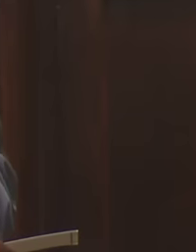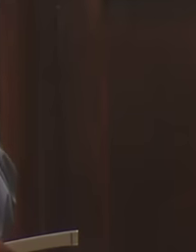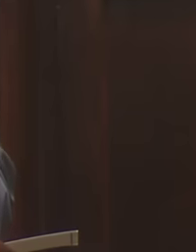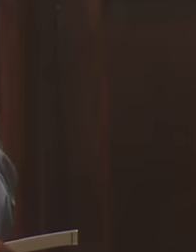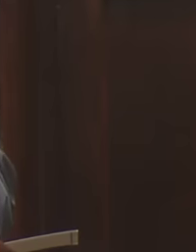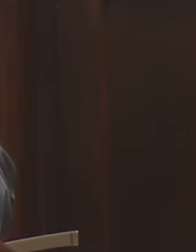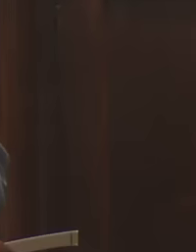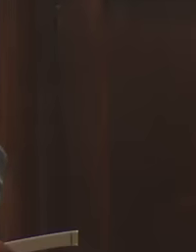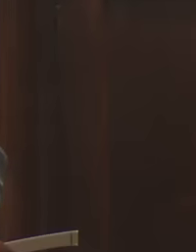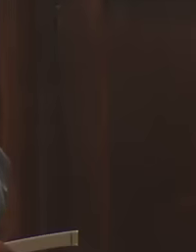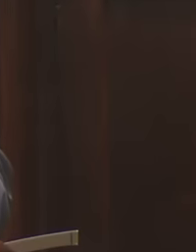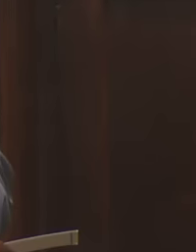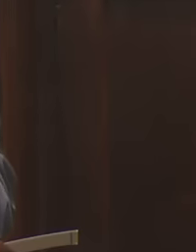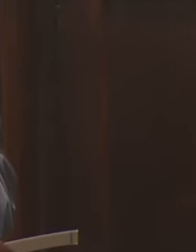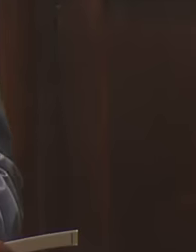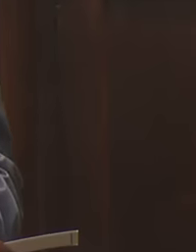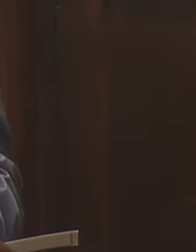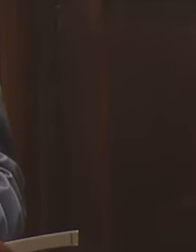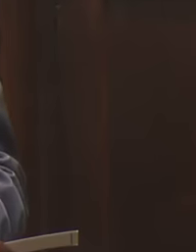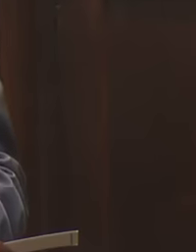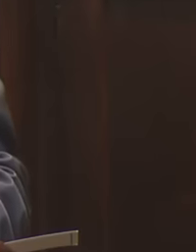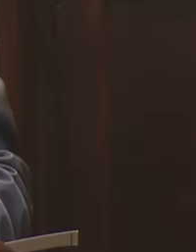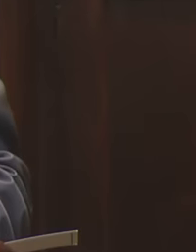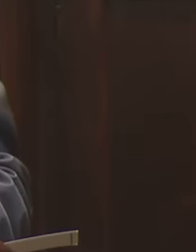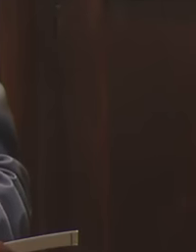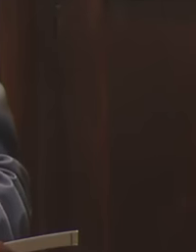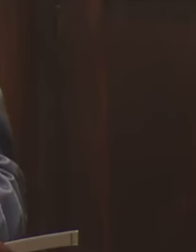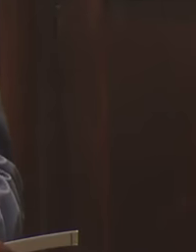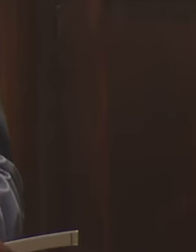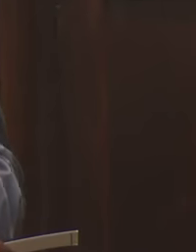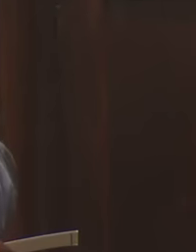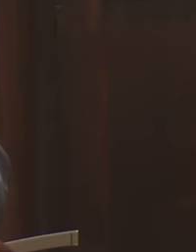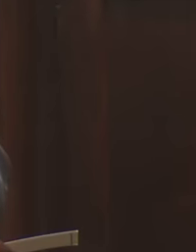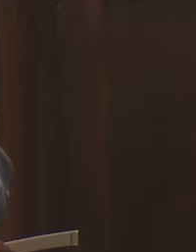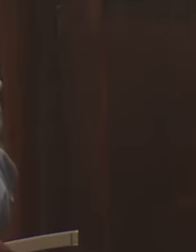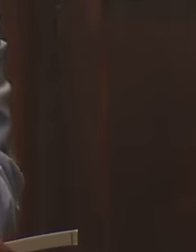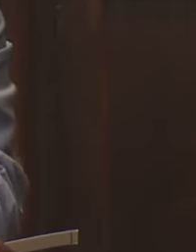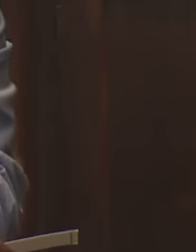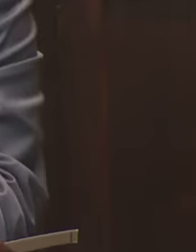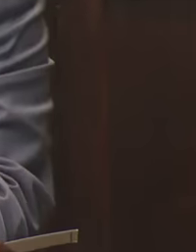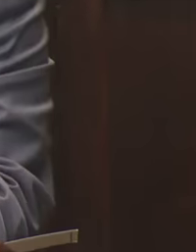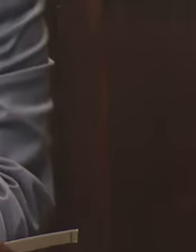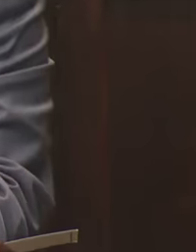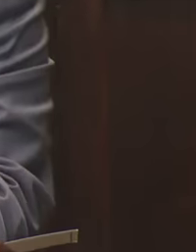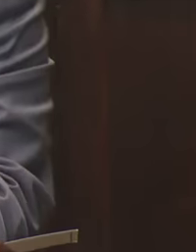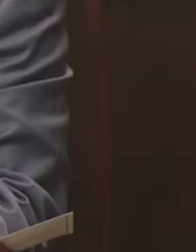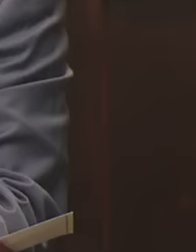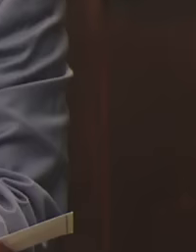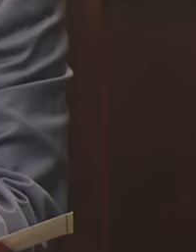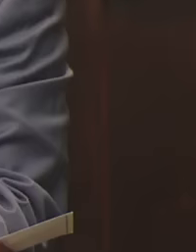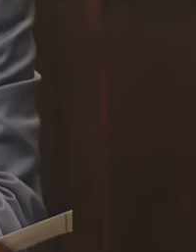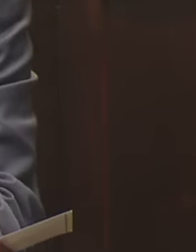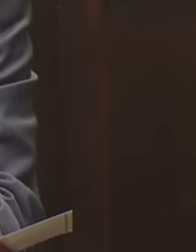globe, using various role players to promote their narrow agenda while undermining national security of various